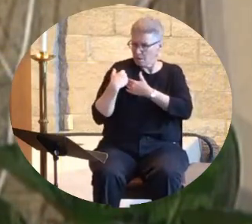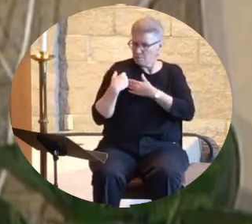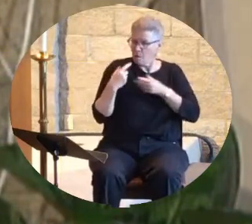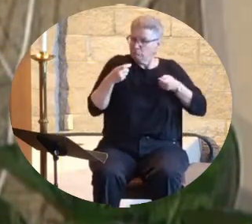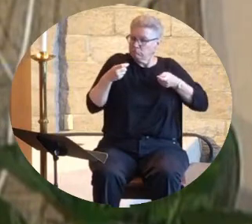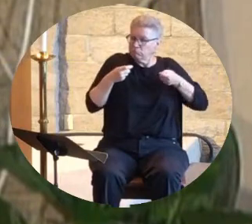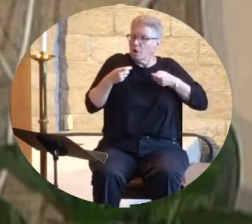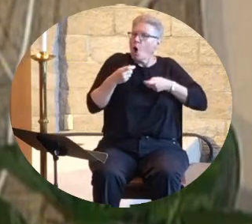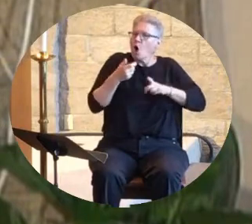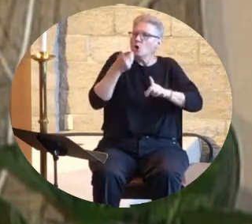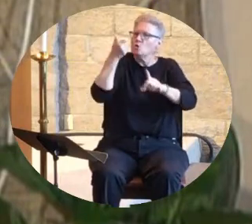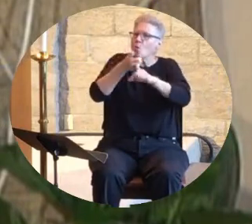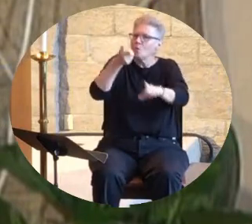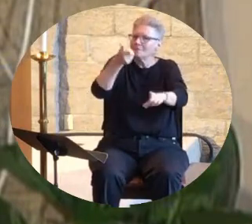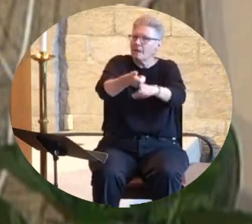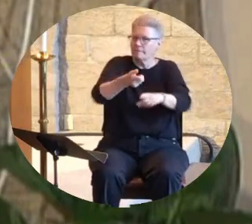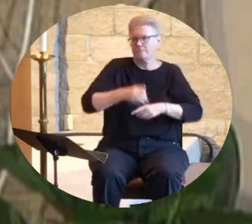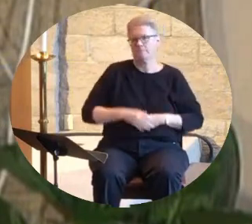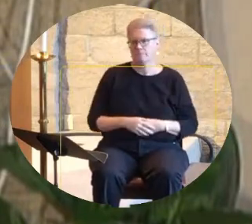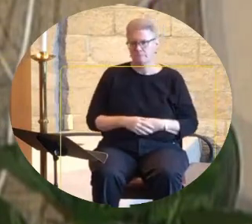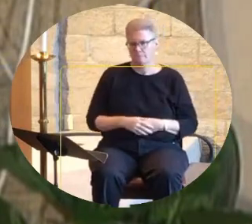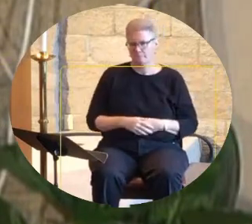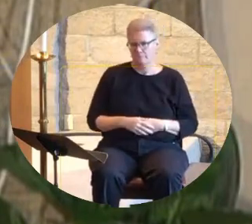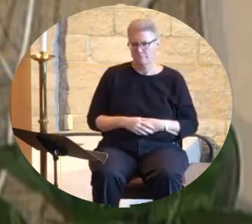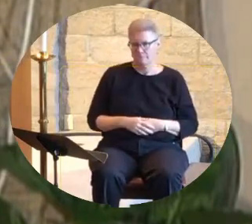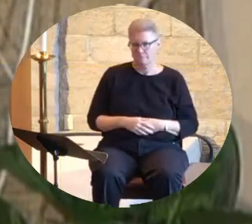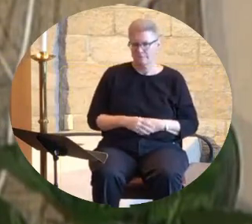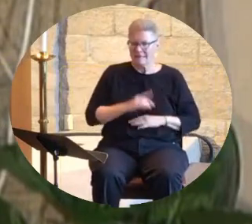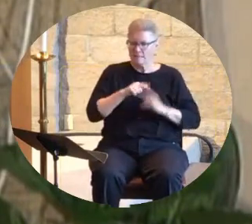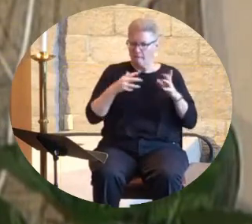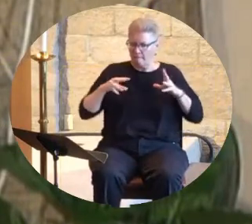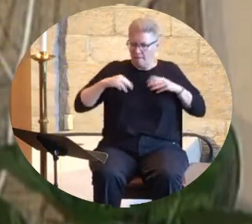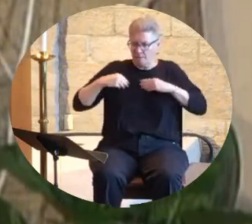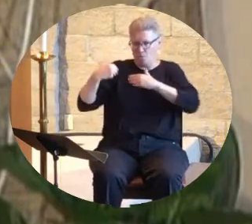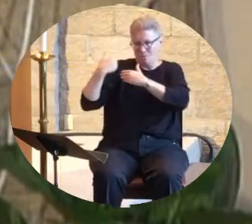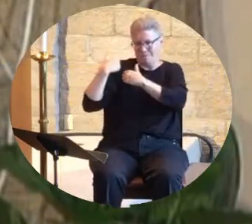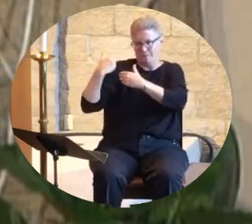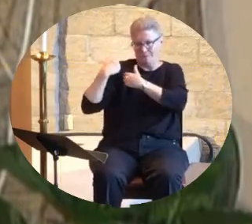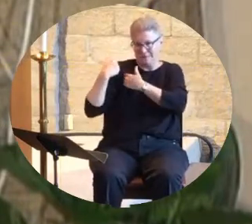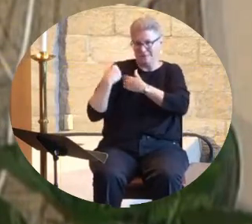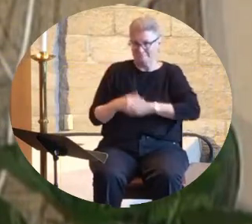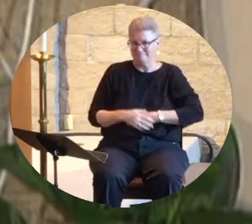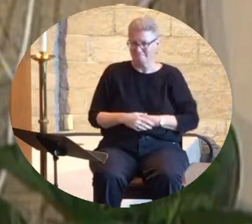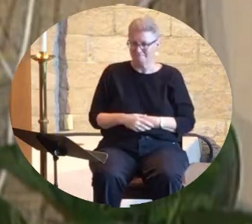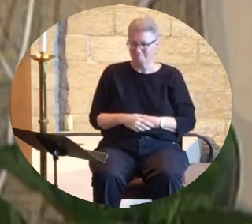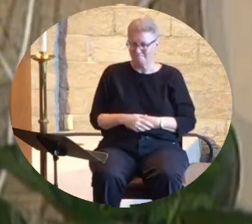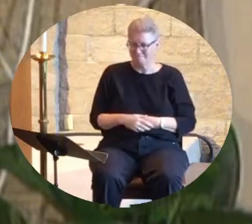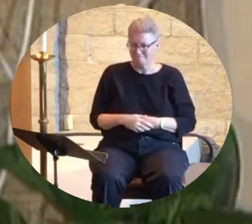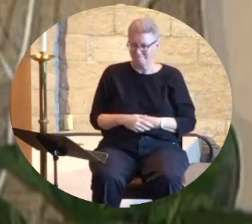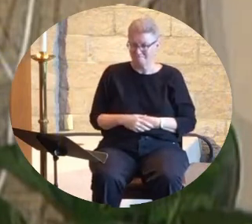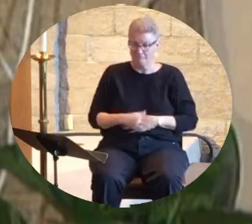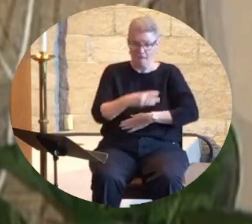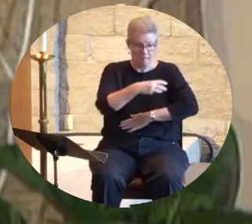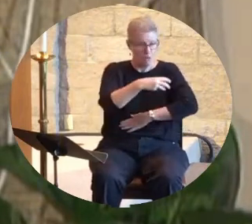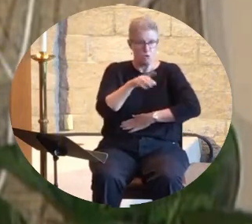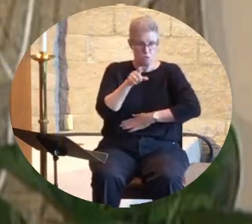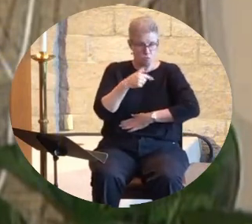my goodness. This is about taking responsibility and the power to choose your